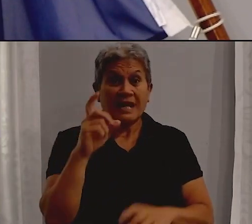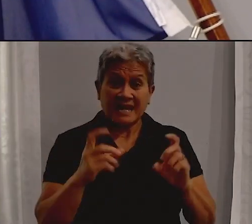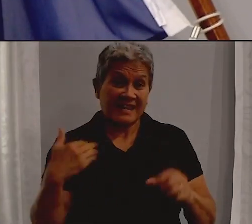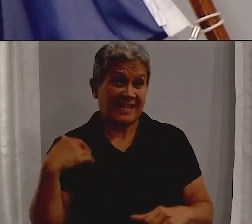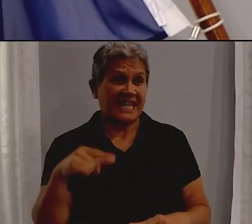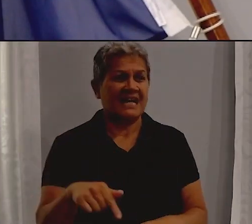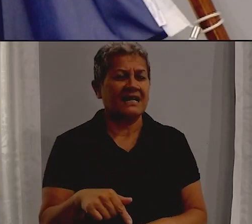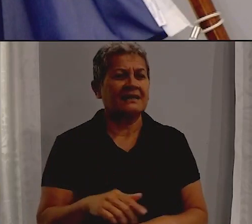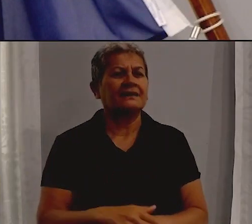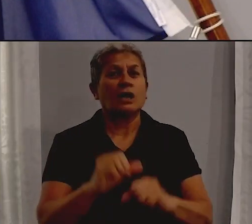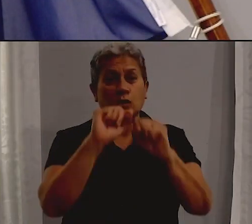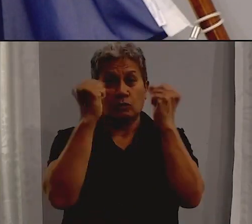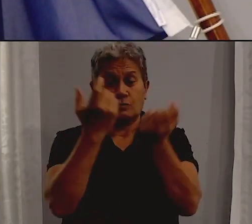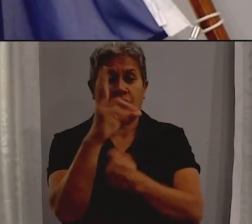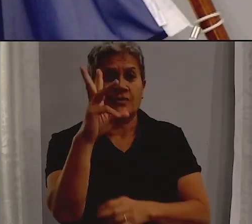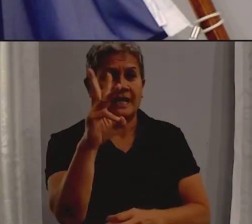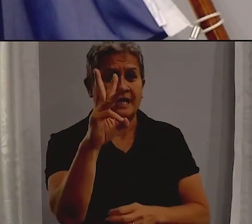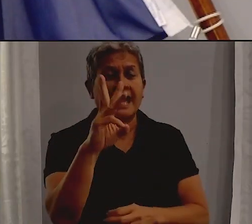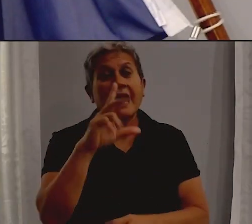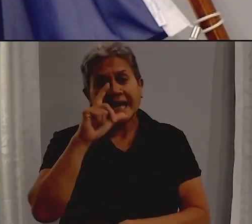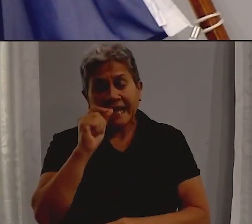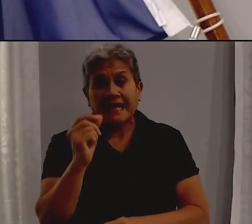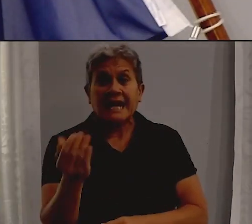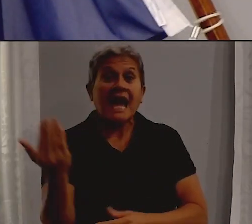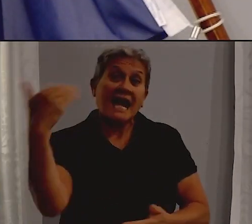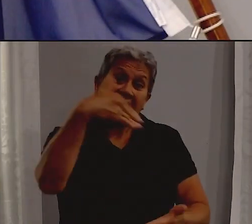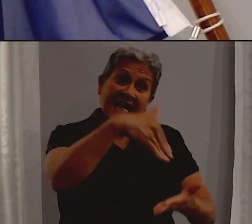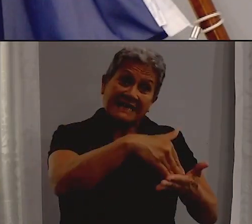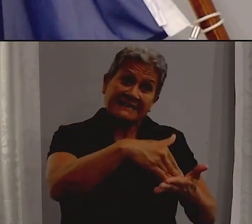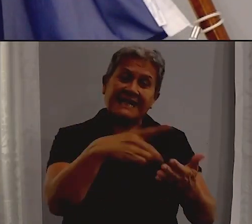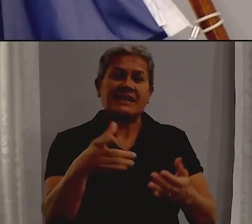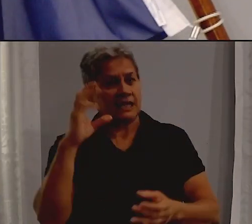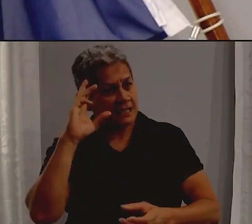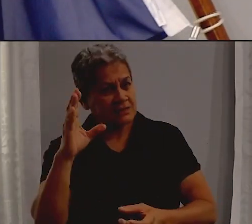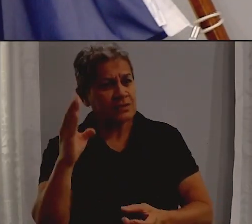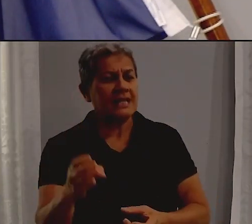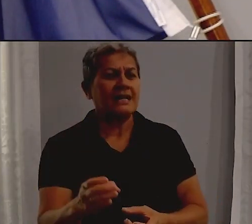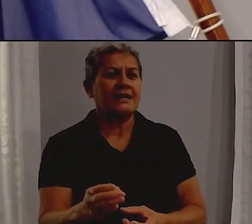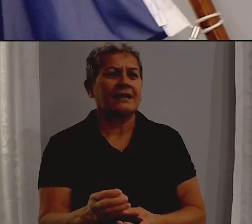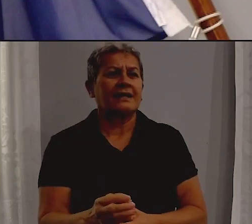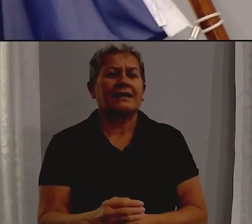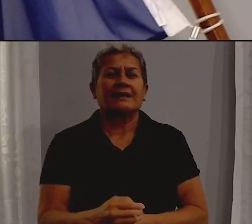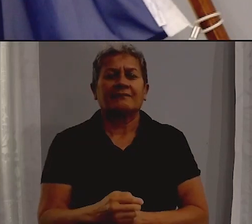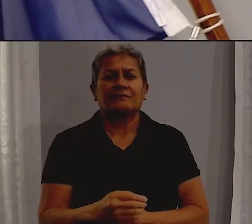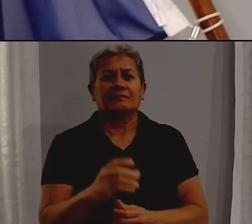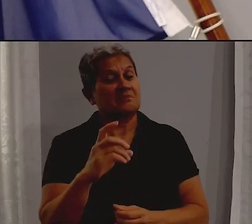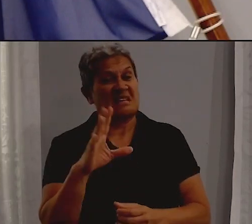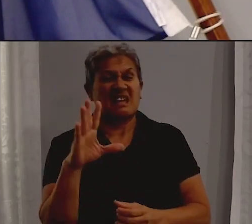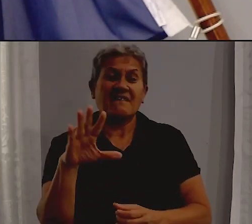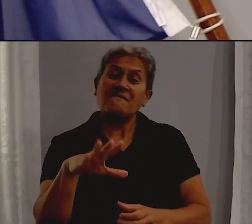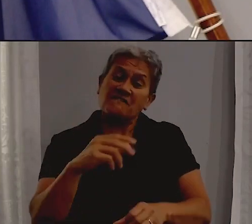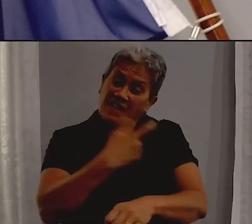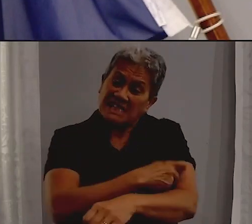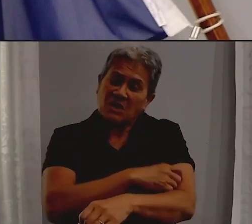3. Group 3 may enter the country regardless of their vaccination status. However, those who are